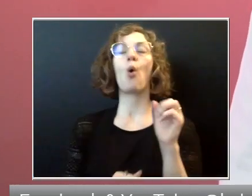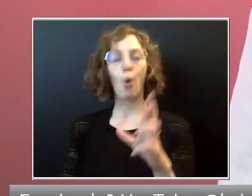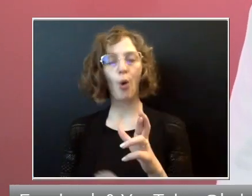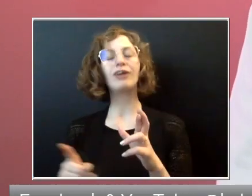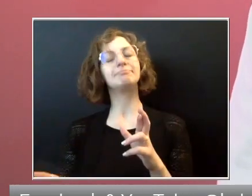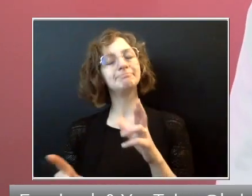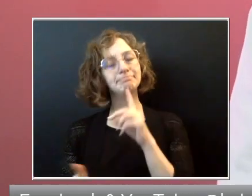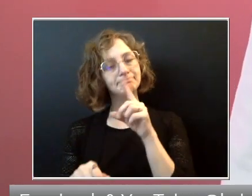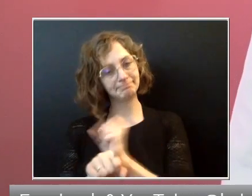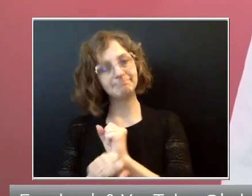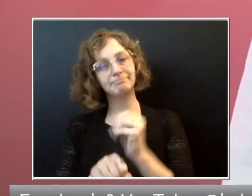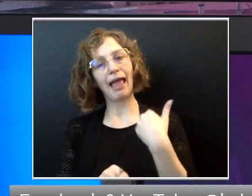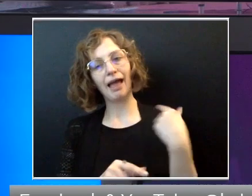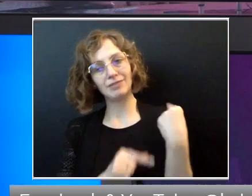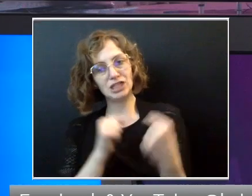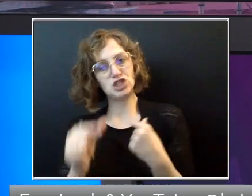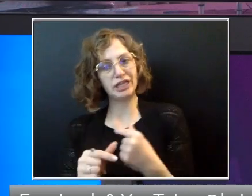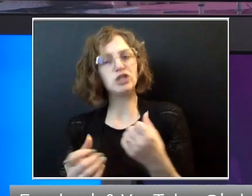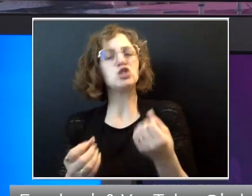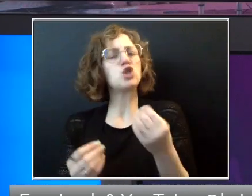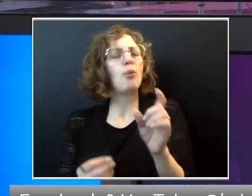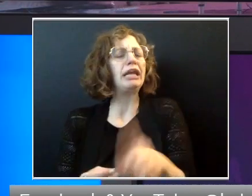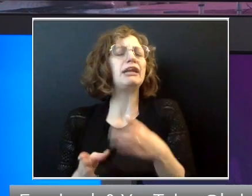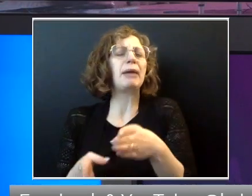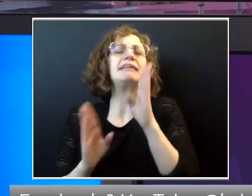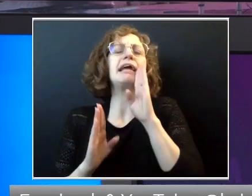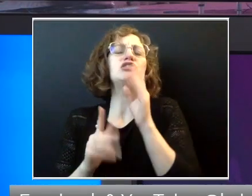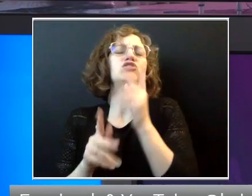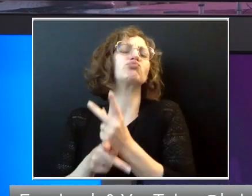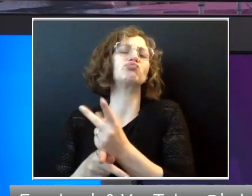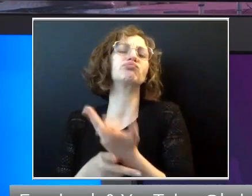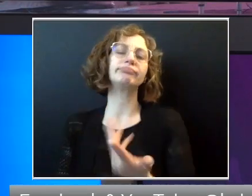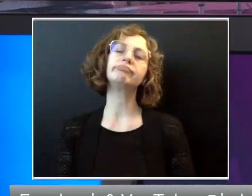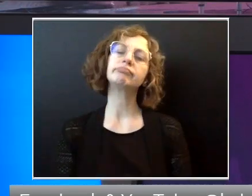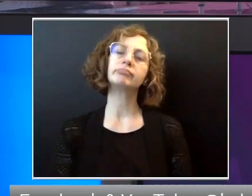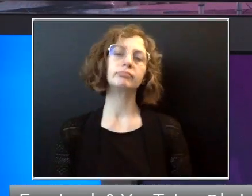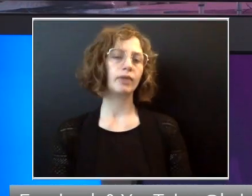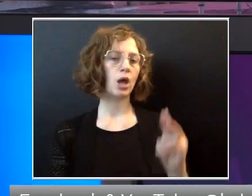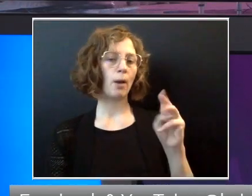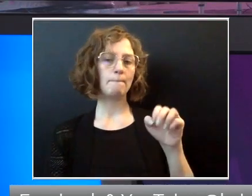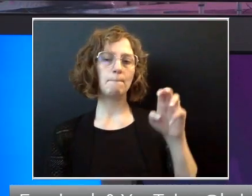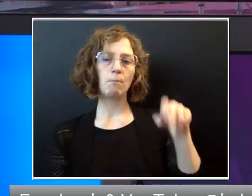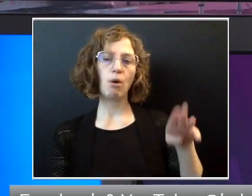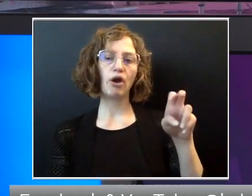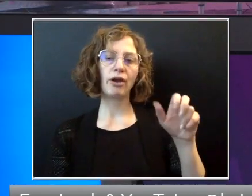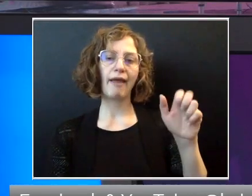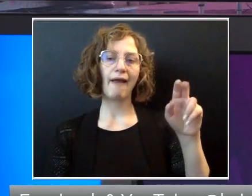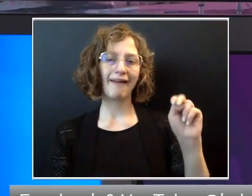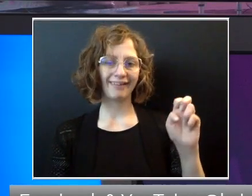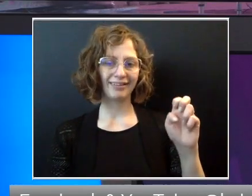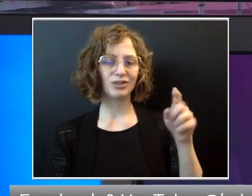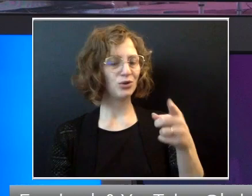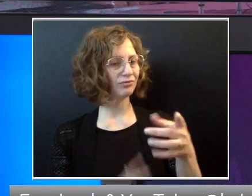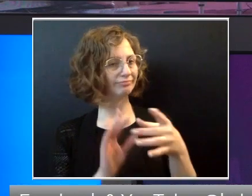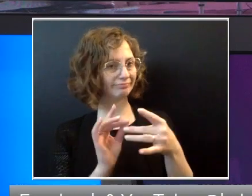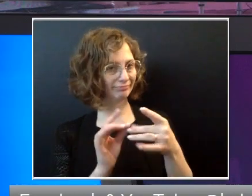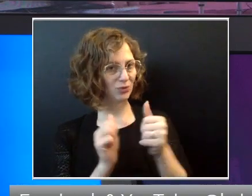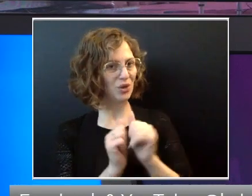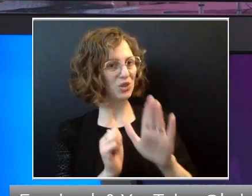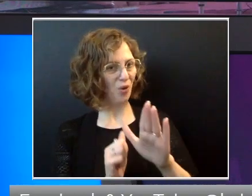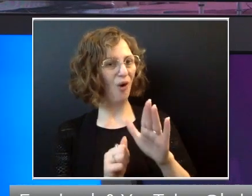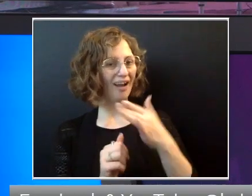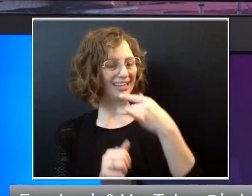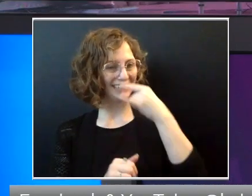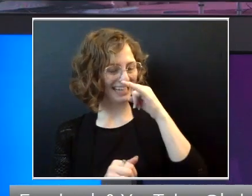attention. So Marque Ann, I know you've talked to your children about this over the years because it could have affected them, and it does.